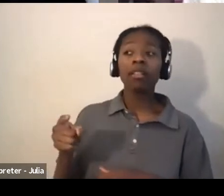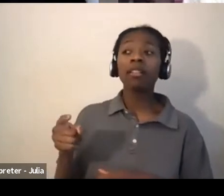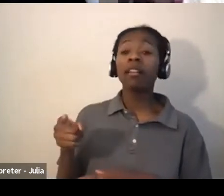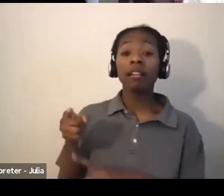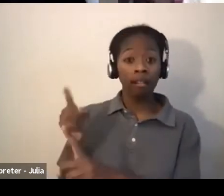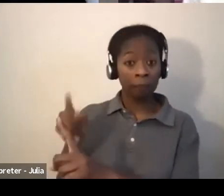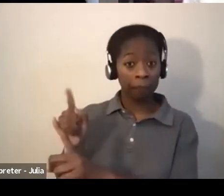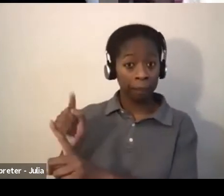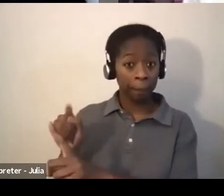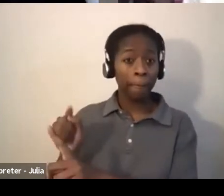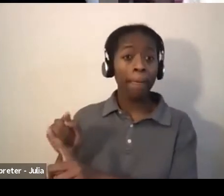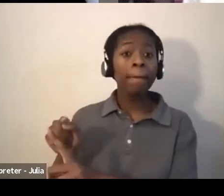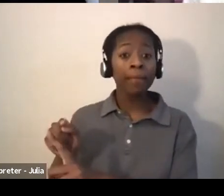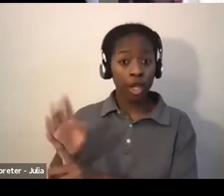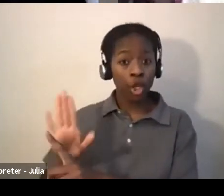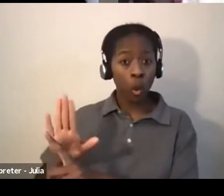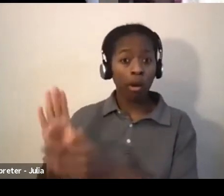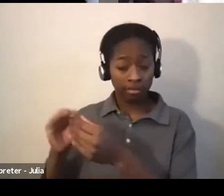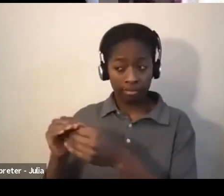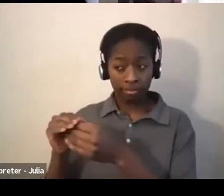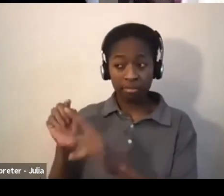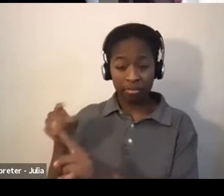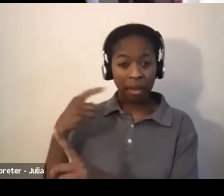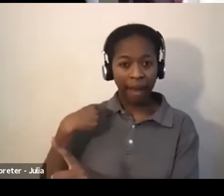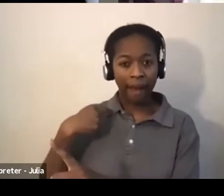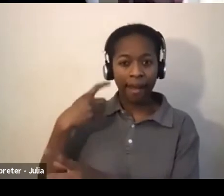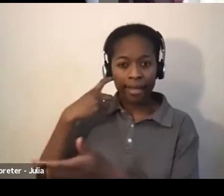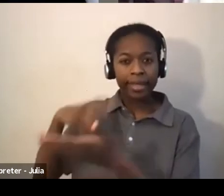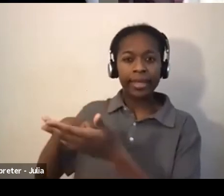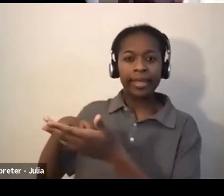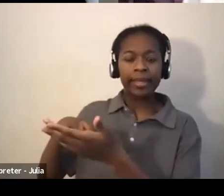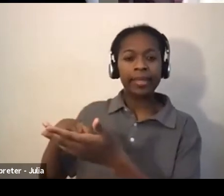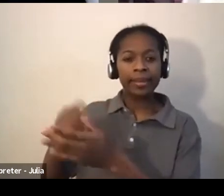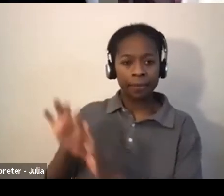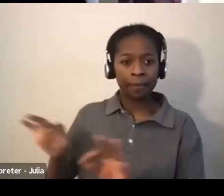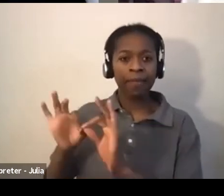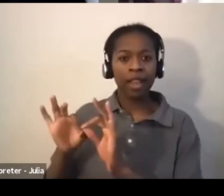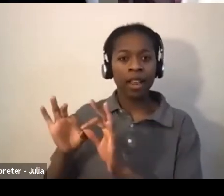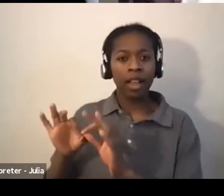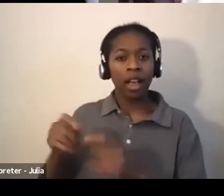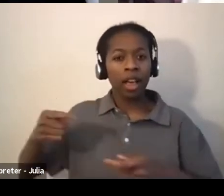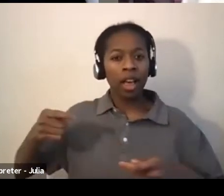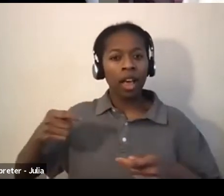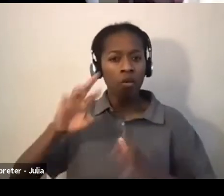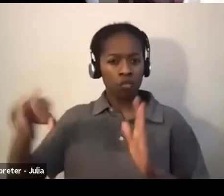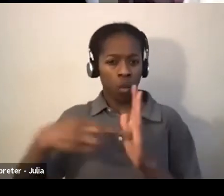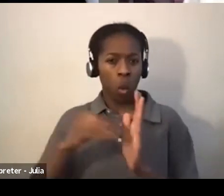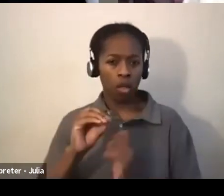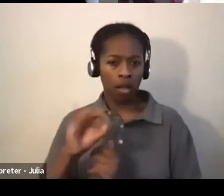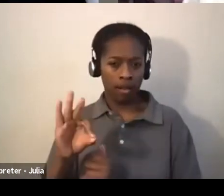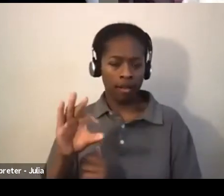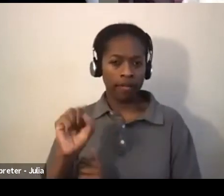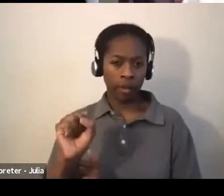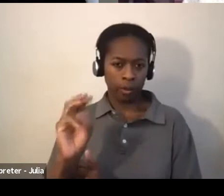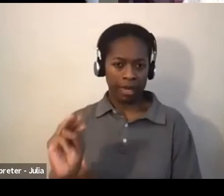kind of the crux of our discussion today, and that's specifically around the role of social media and whether